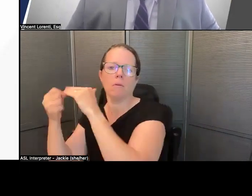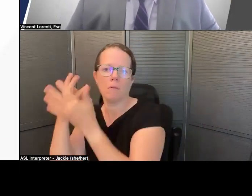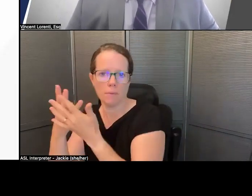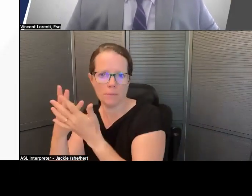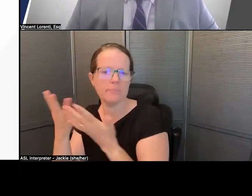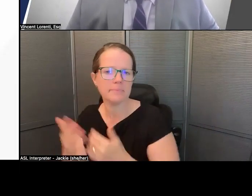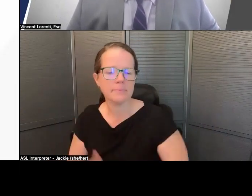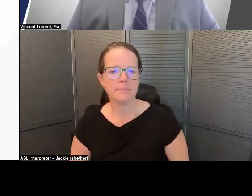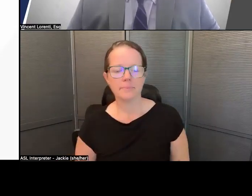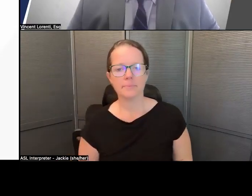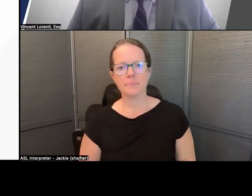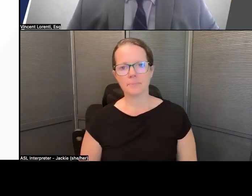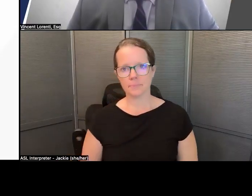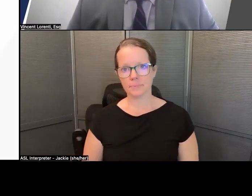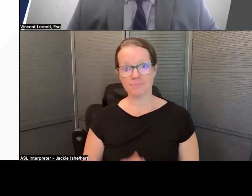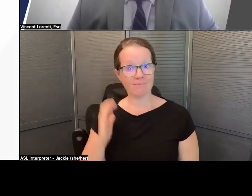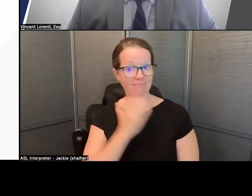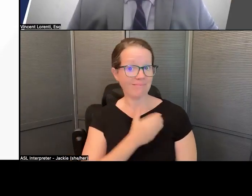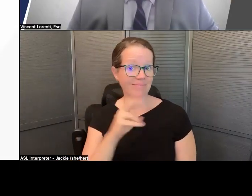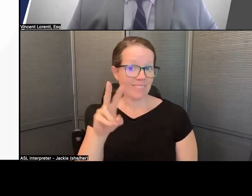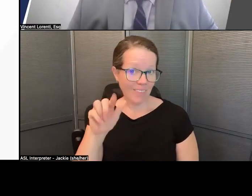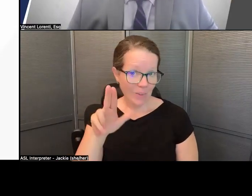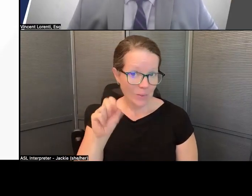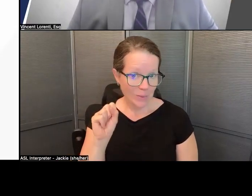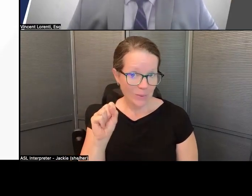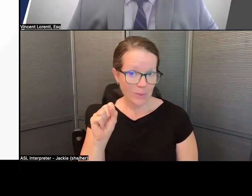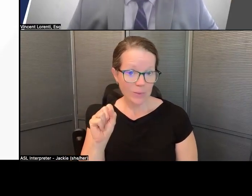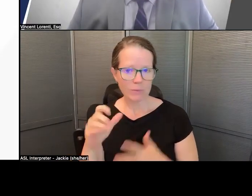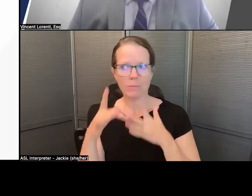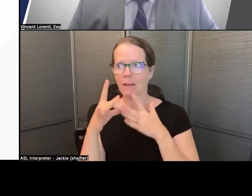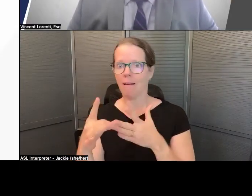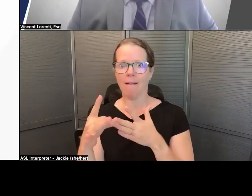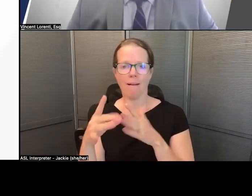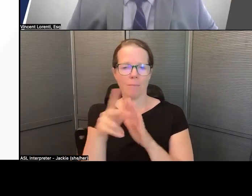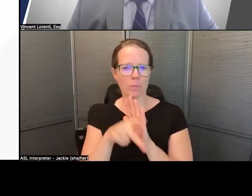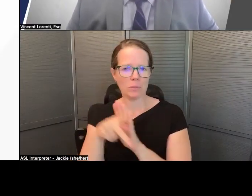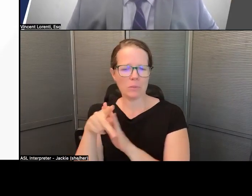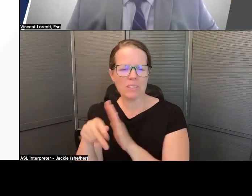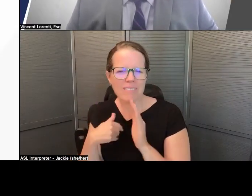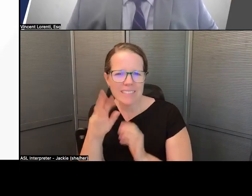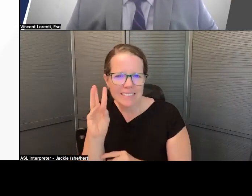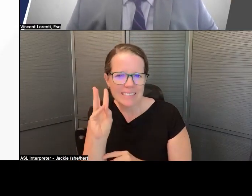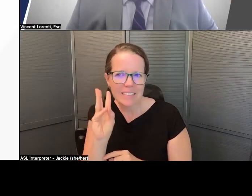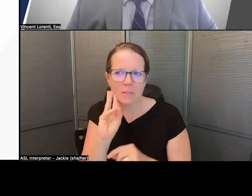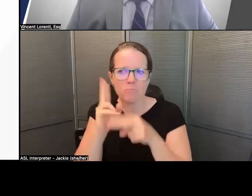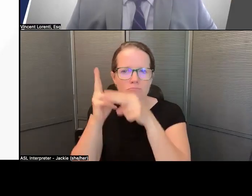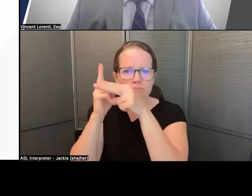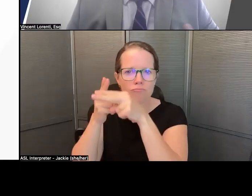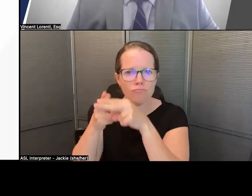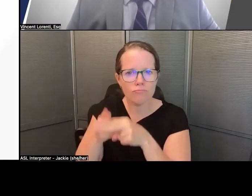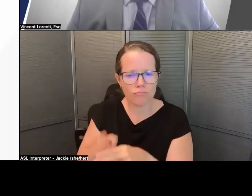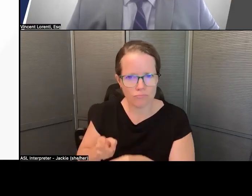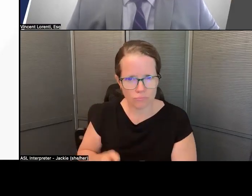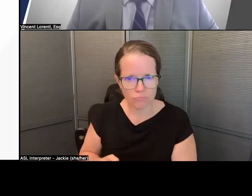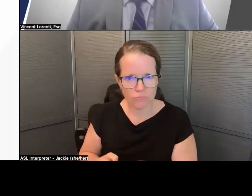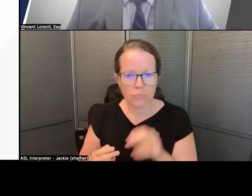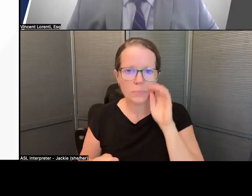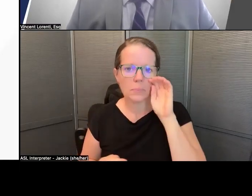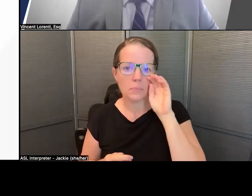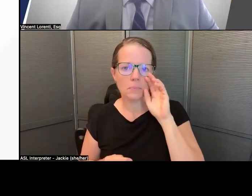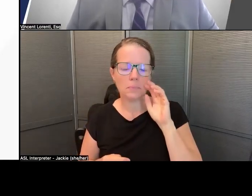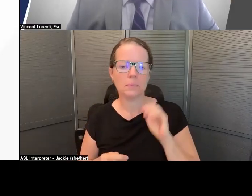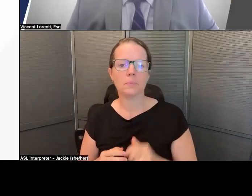In terms of our values and guiding principles, there are about 6 that I want to go through quickly. These are, as you'll hear as I go